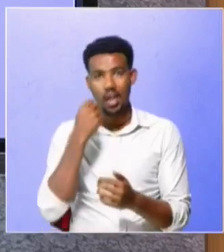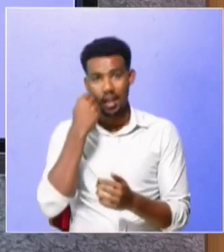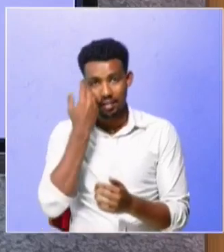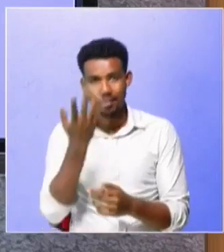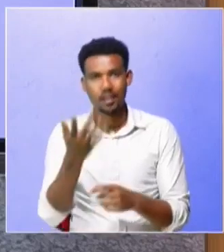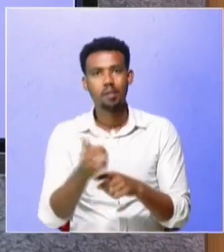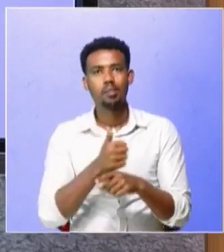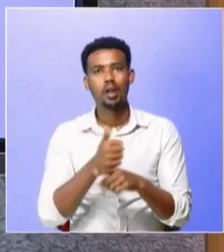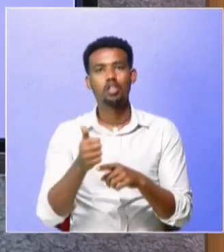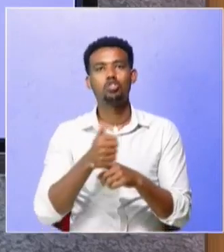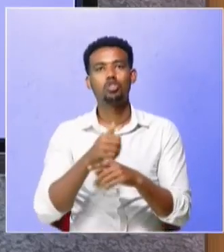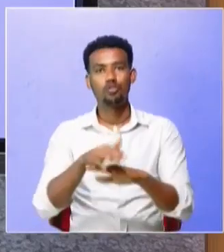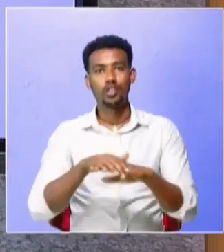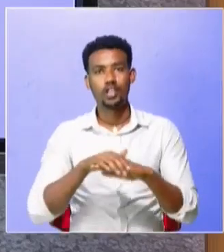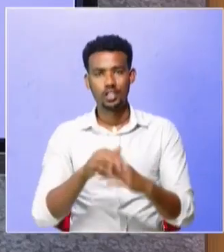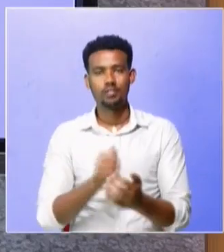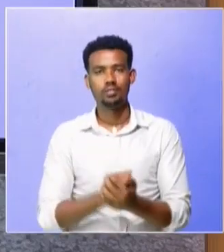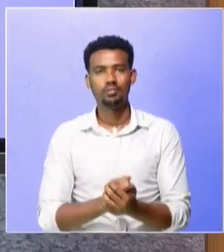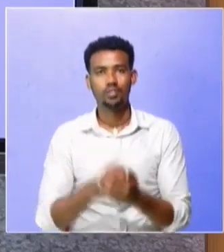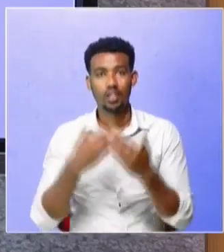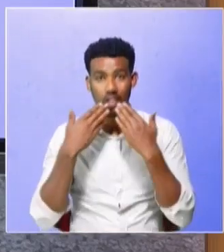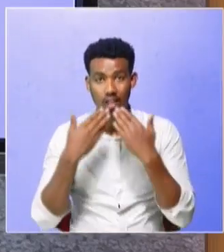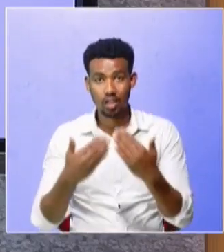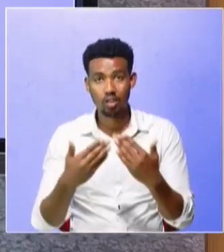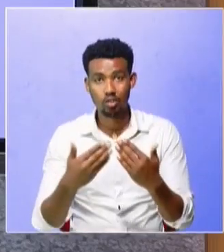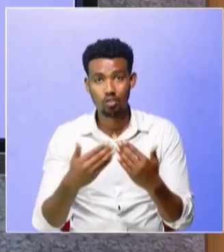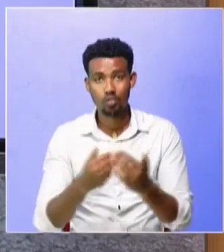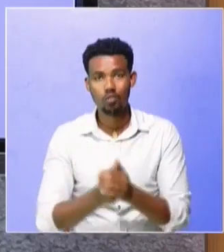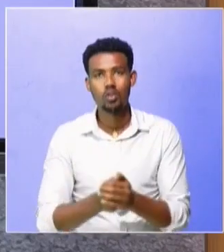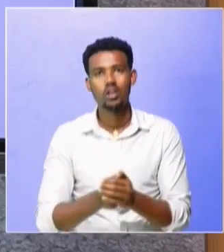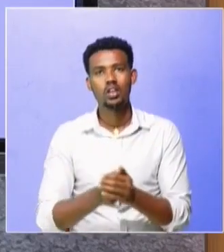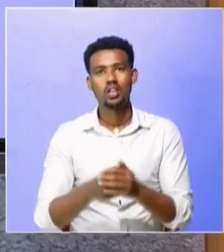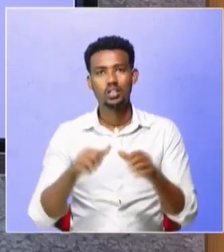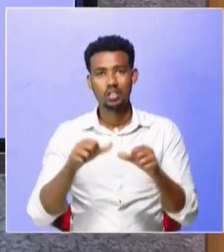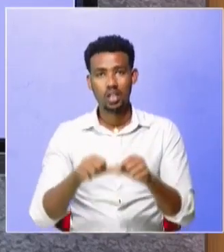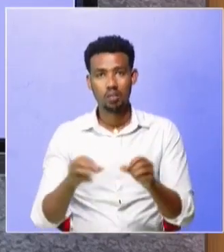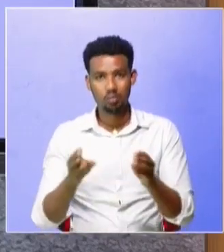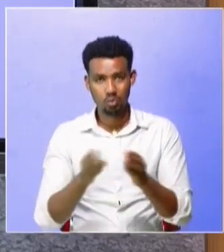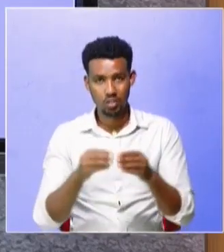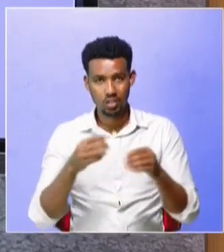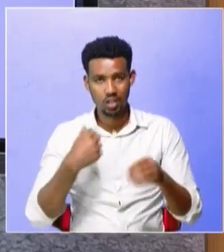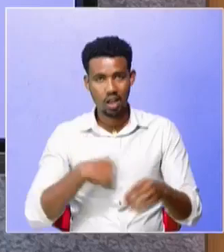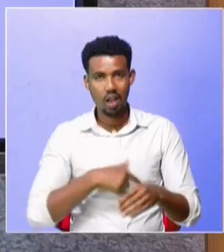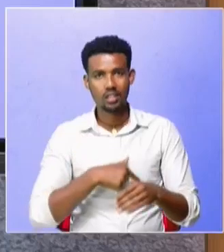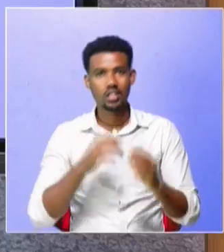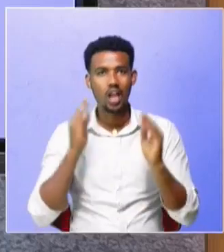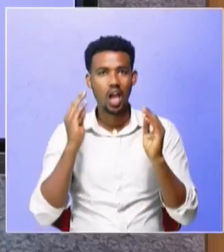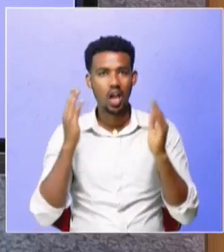of English. And thank you all for being patient with us, and I hope I get